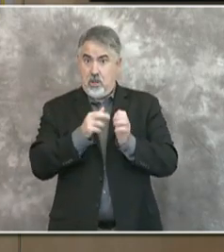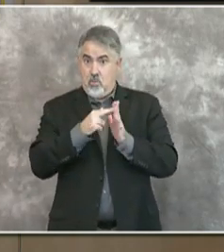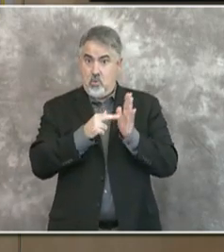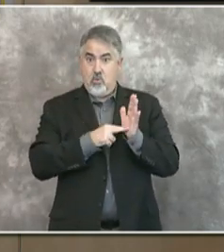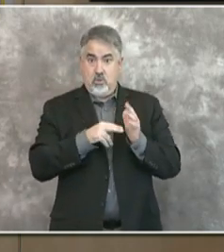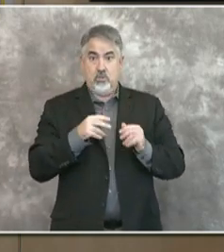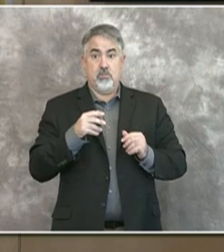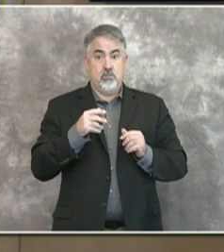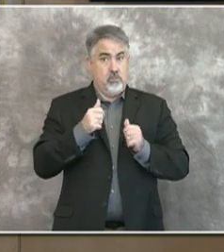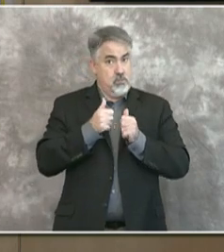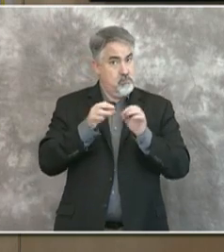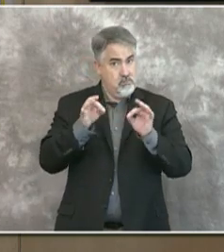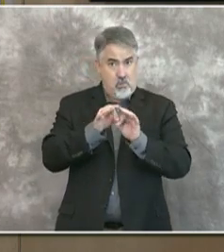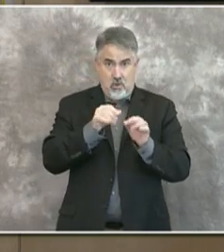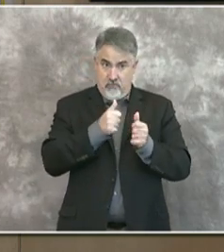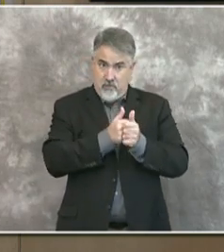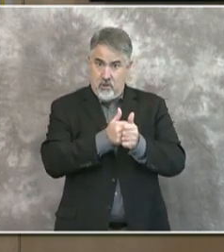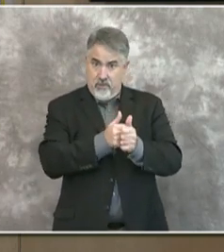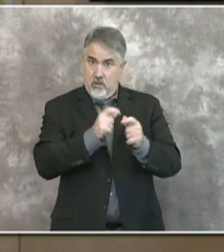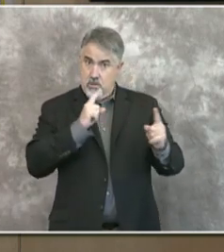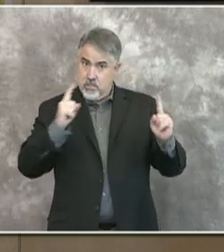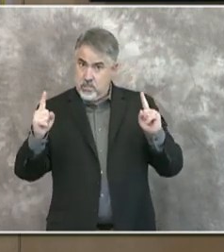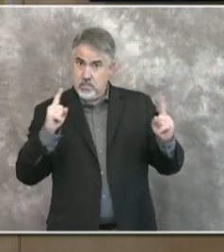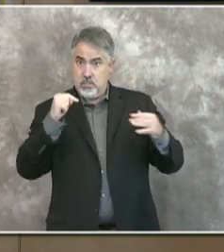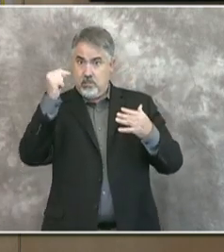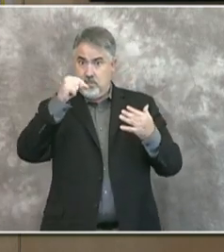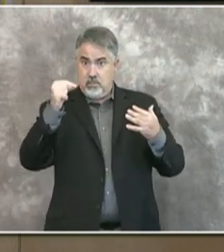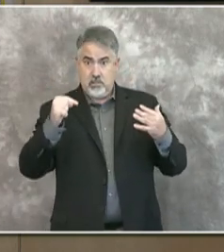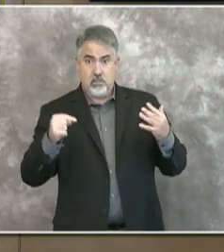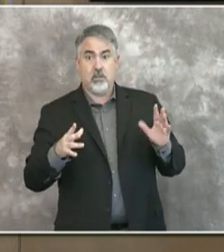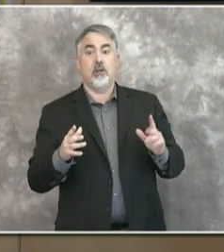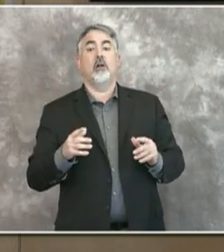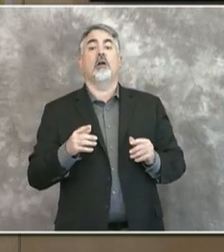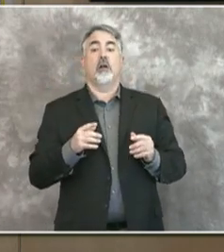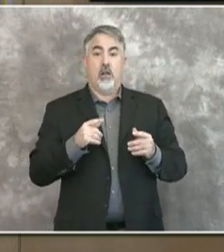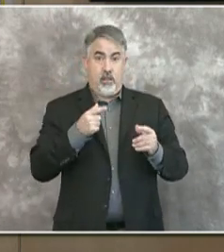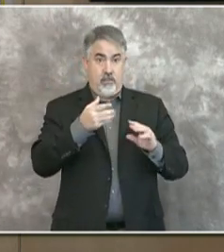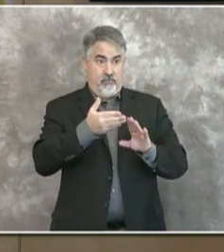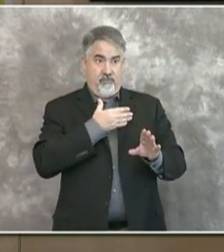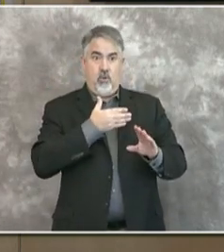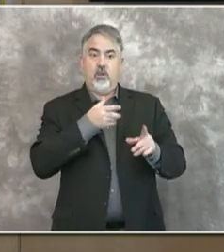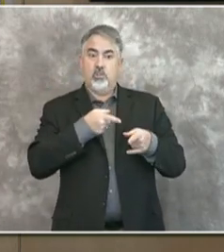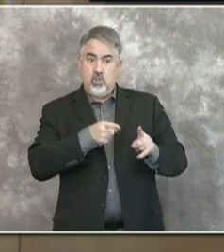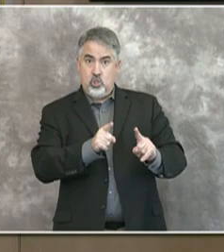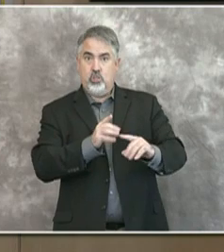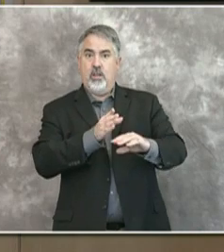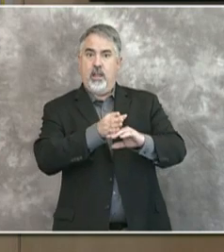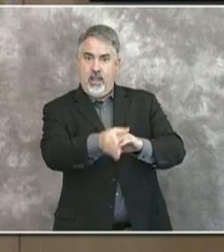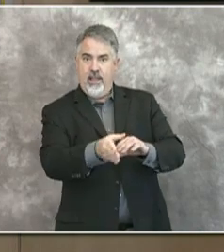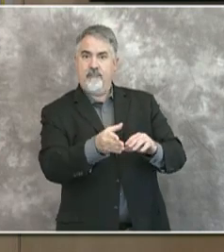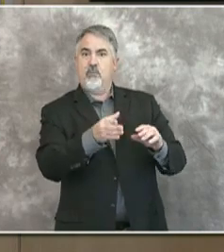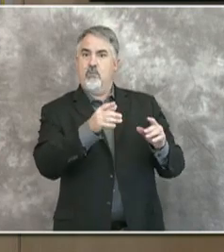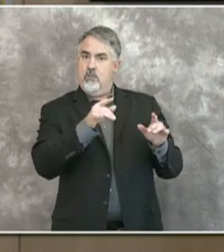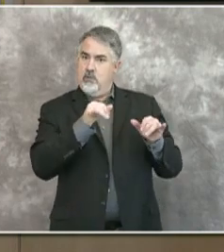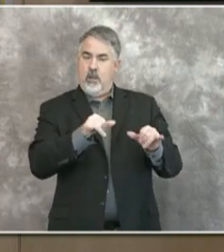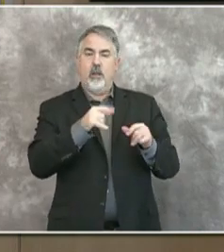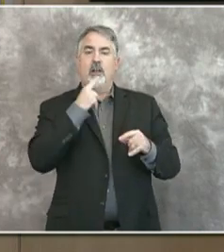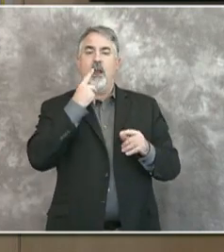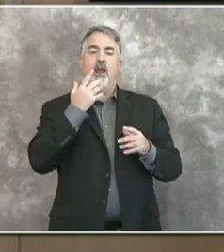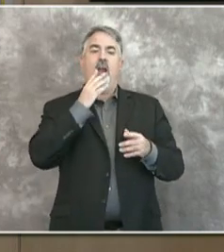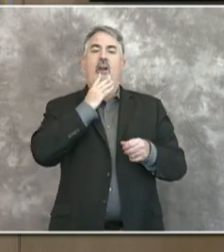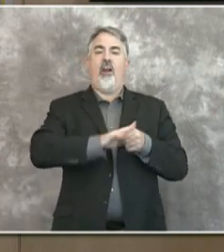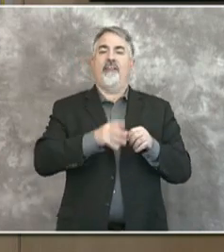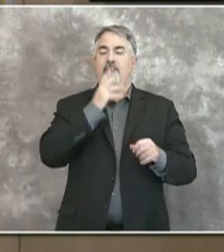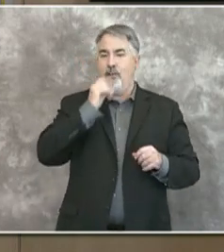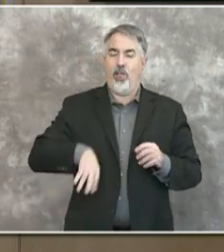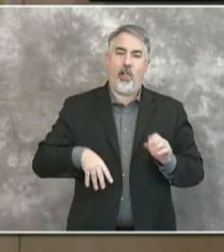full compliance with physical distancing before, during, and after the activity, and it is only members of one household that are in close proximity to one